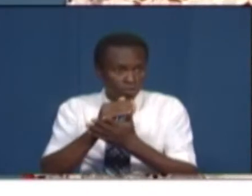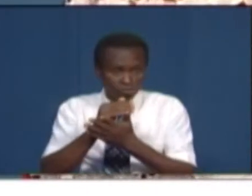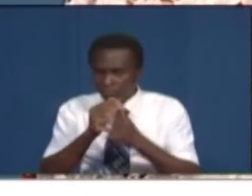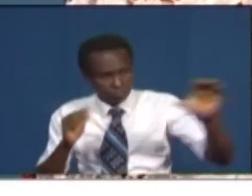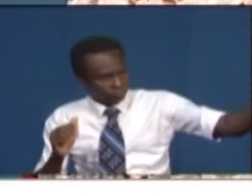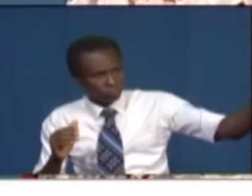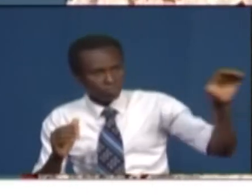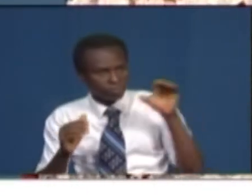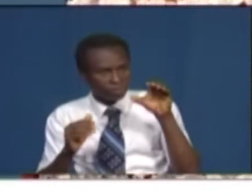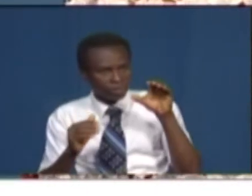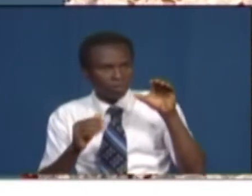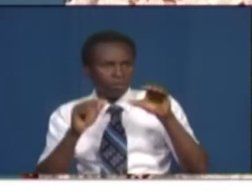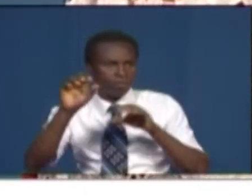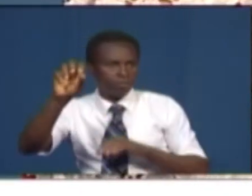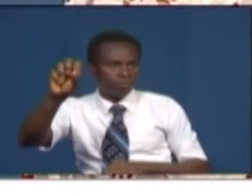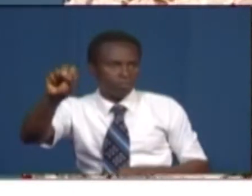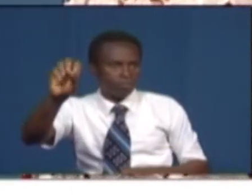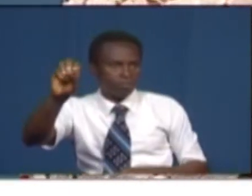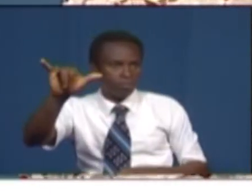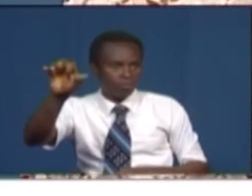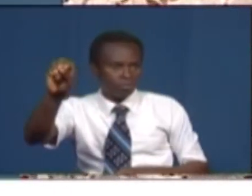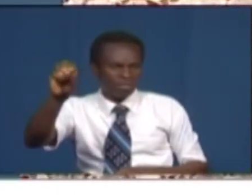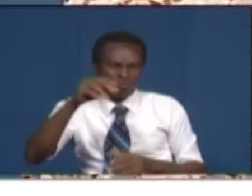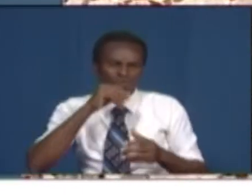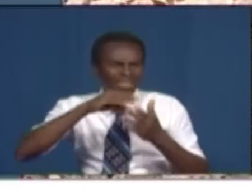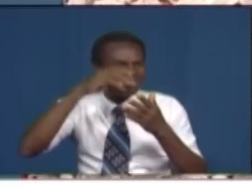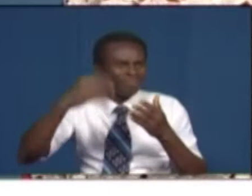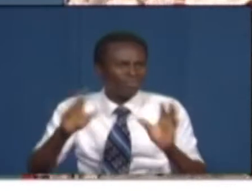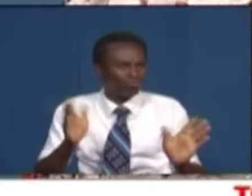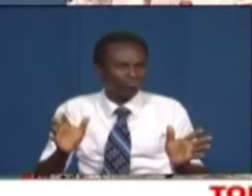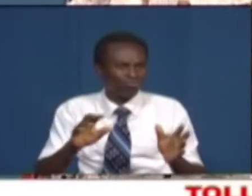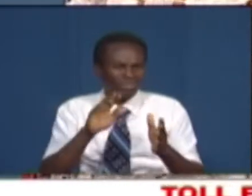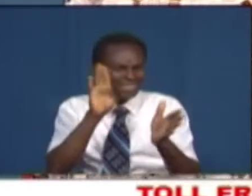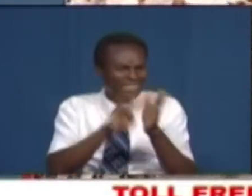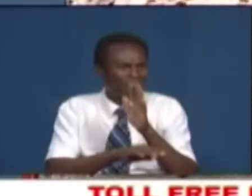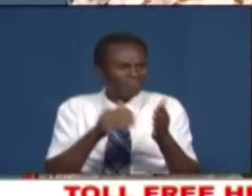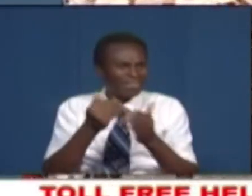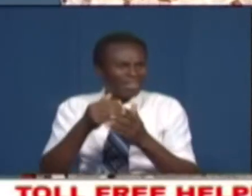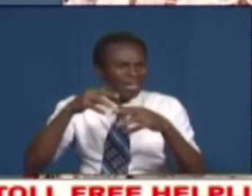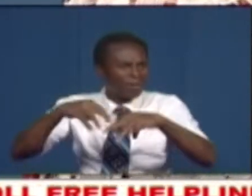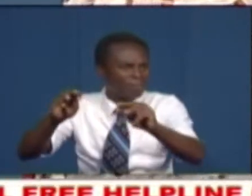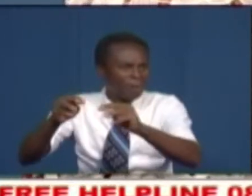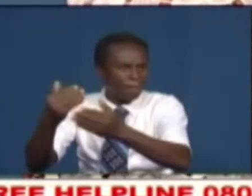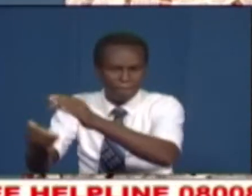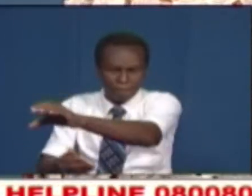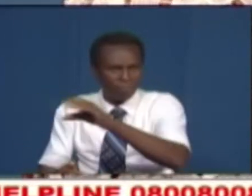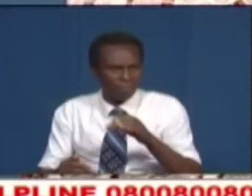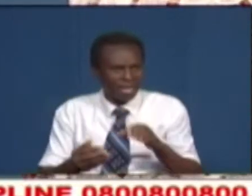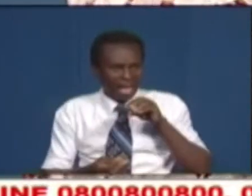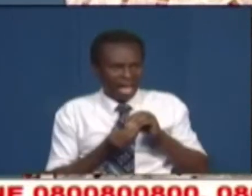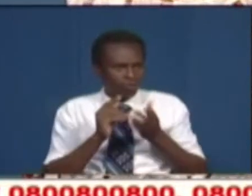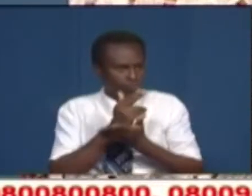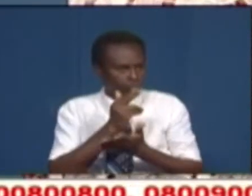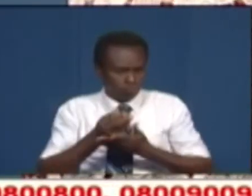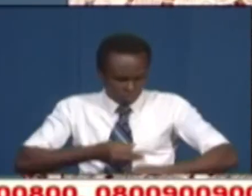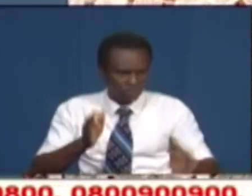women, you can see it, that it is nothing too much. One city minus tax. You know, your parents cannot use one city to cook for a